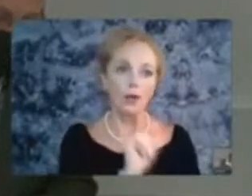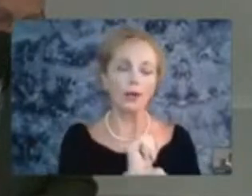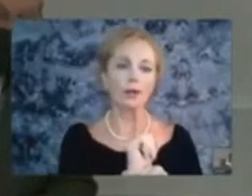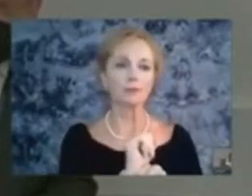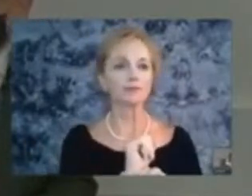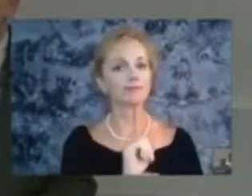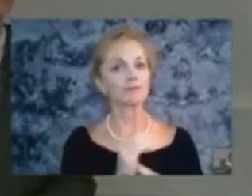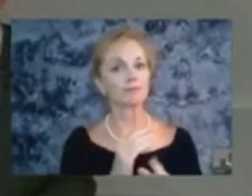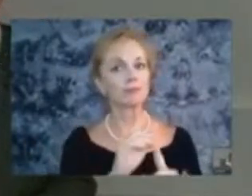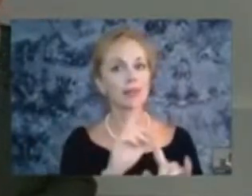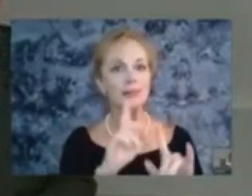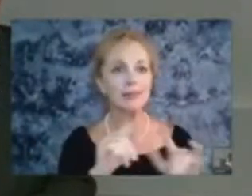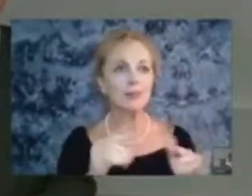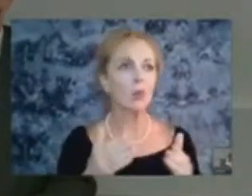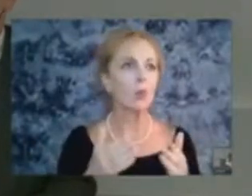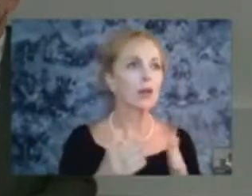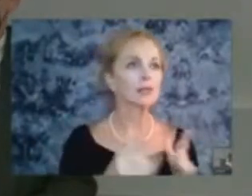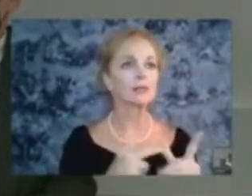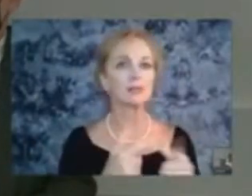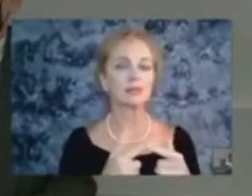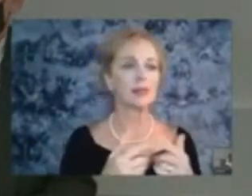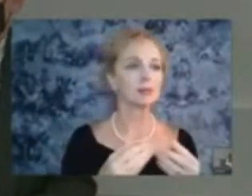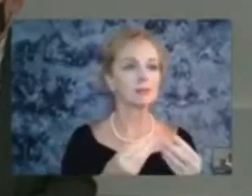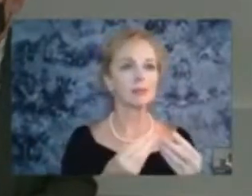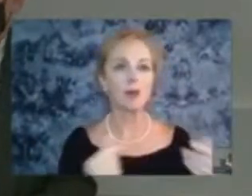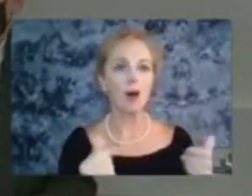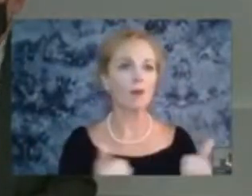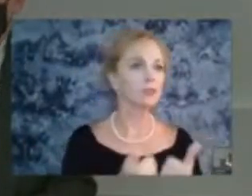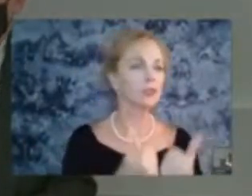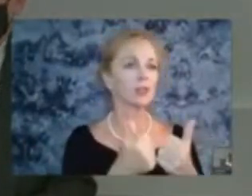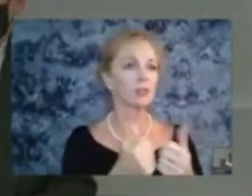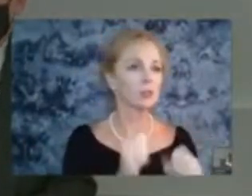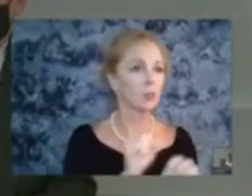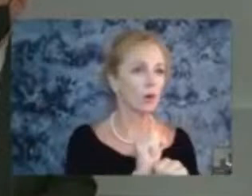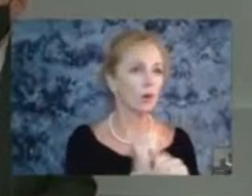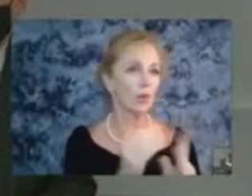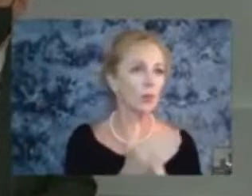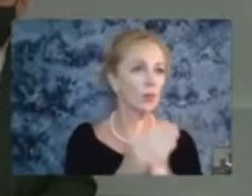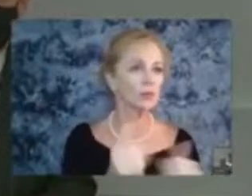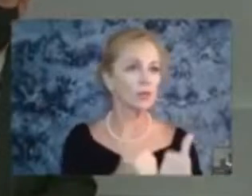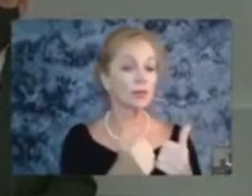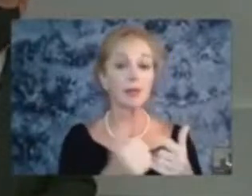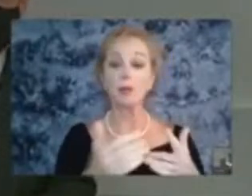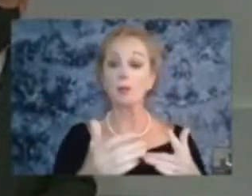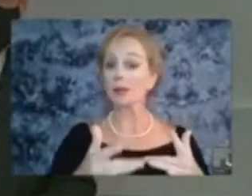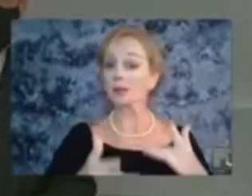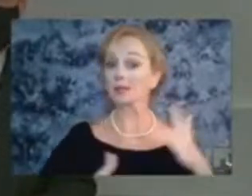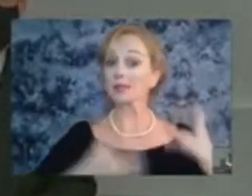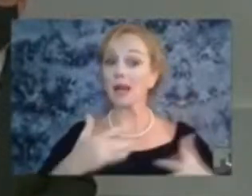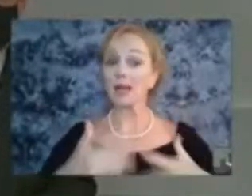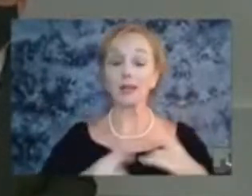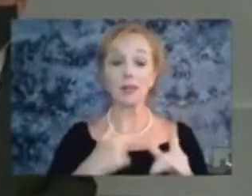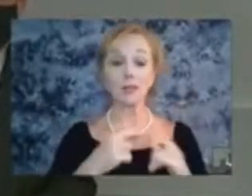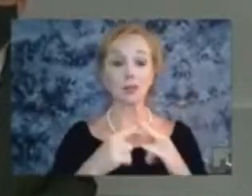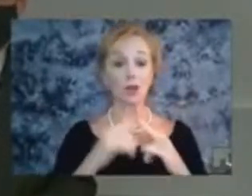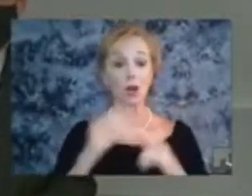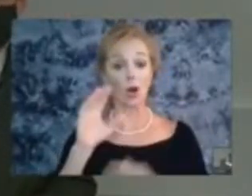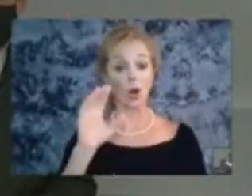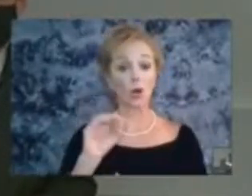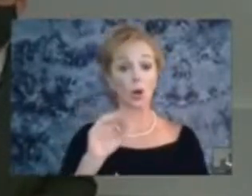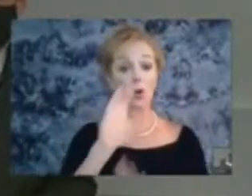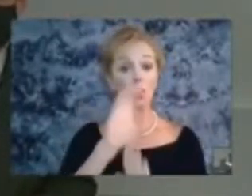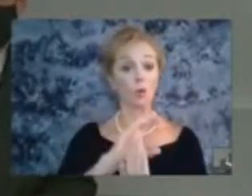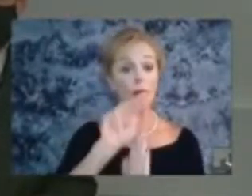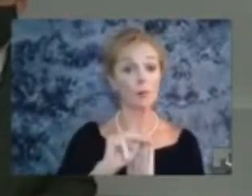to mitigate some of those challenges. I'm extremely happy that we're looking at ways for our co-curriculars to get going, especially for our